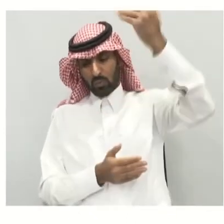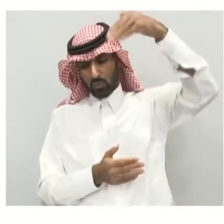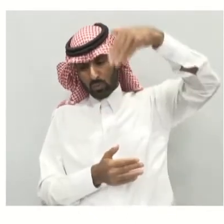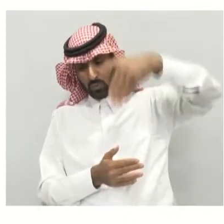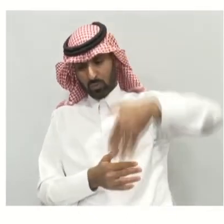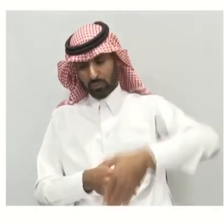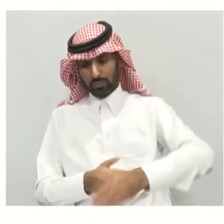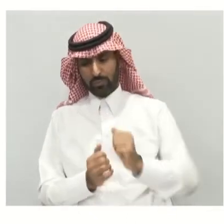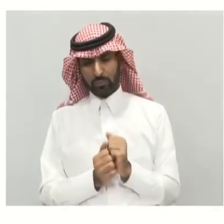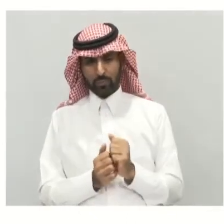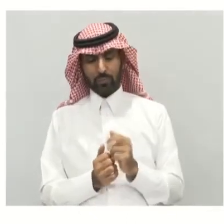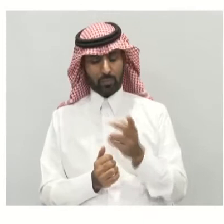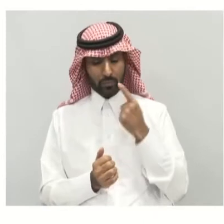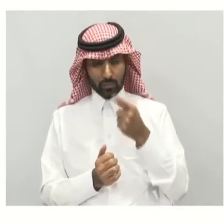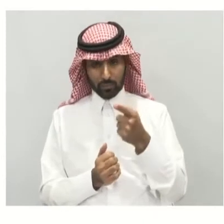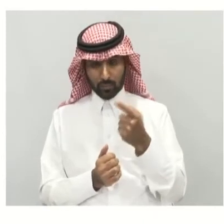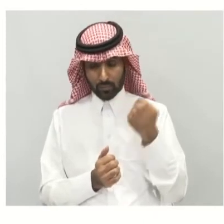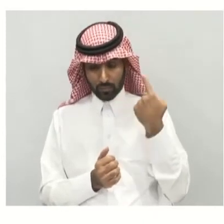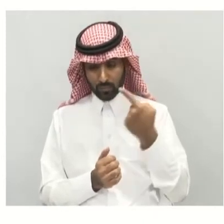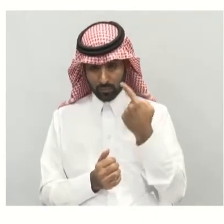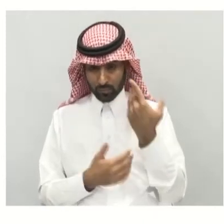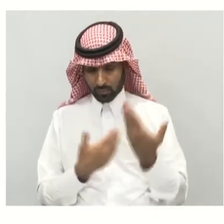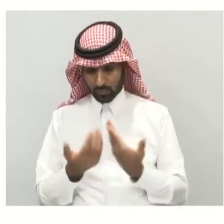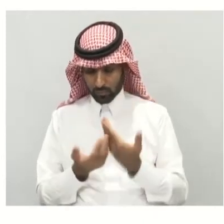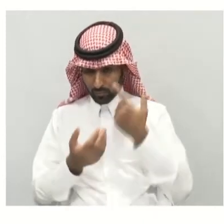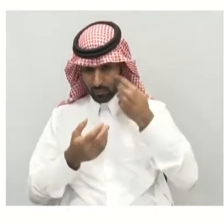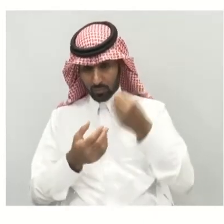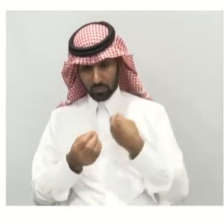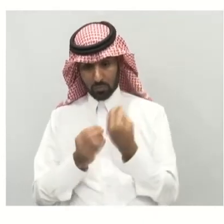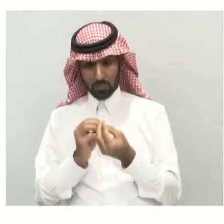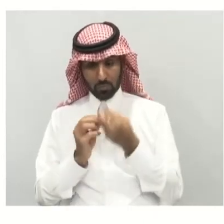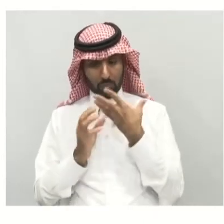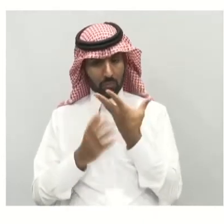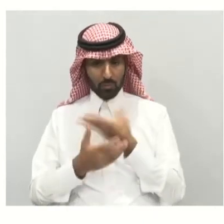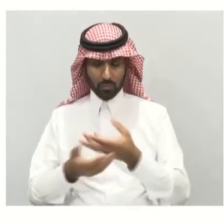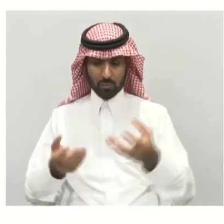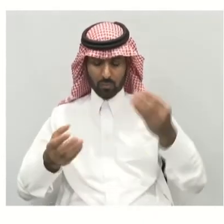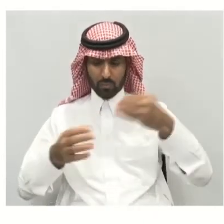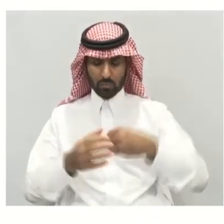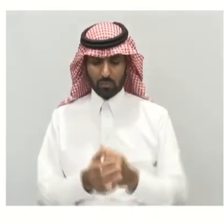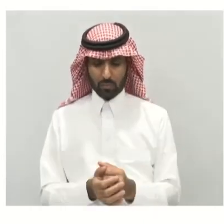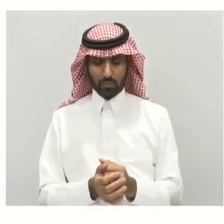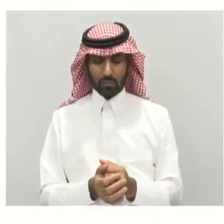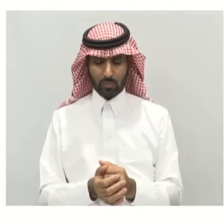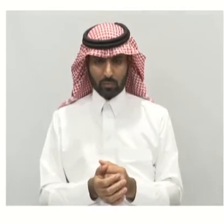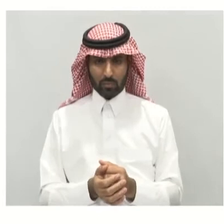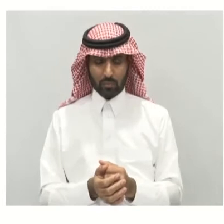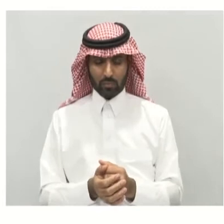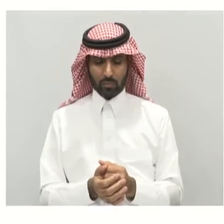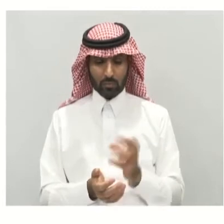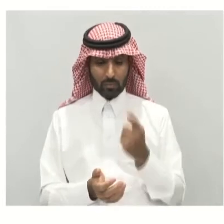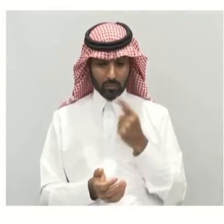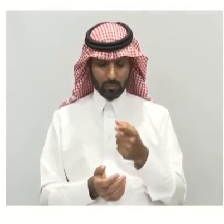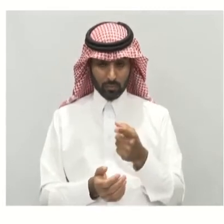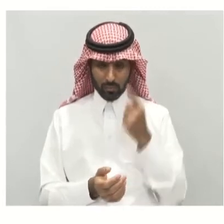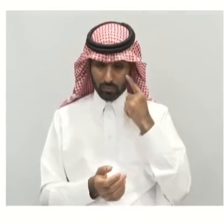rafting. Come and experience the turquoise-colored rapids rushing through the Andean mountain range. This